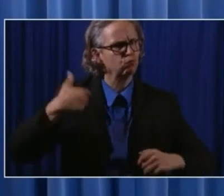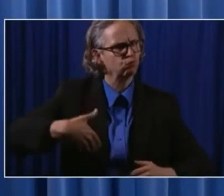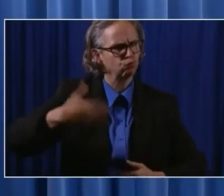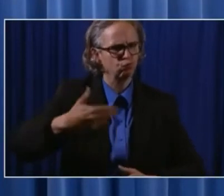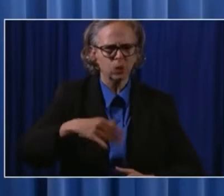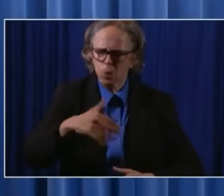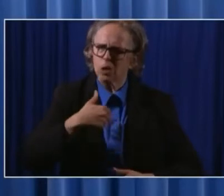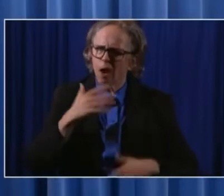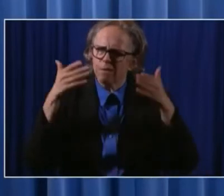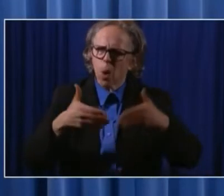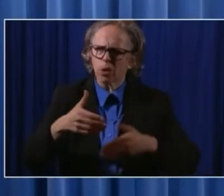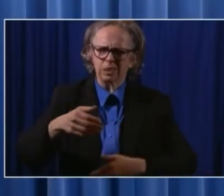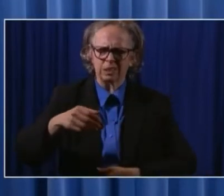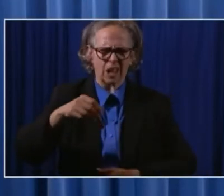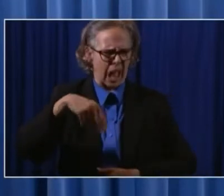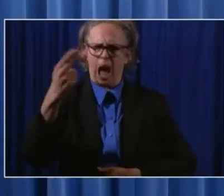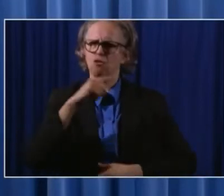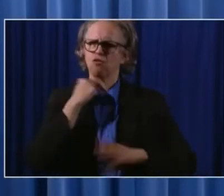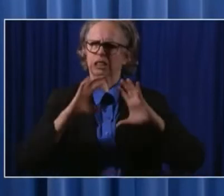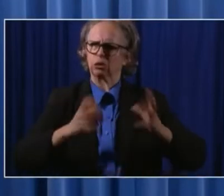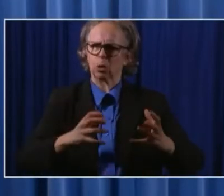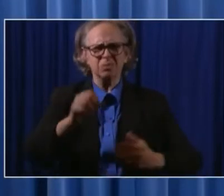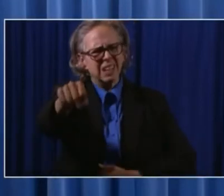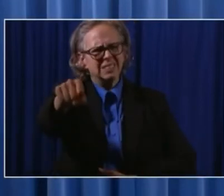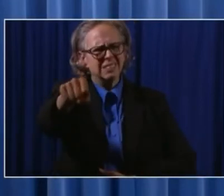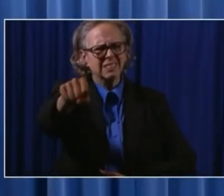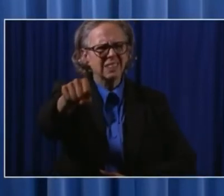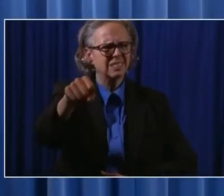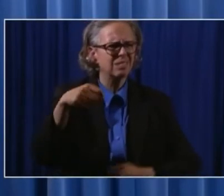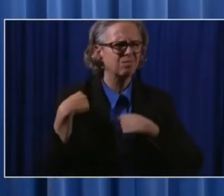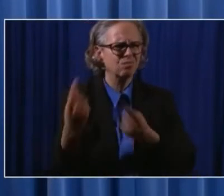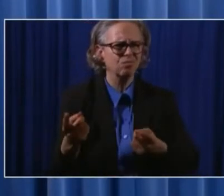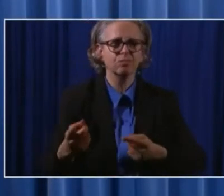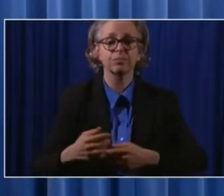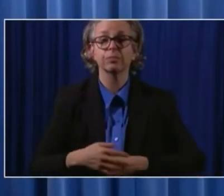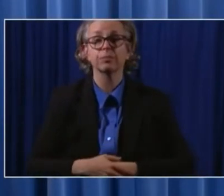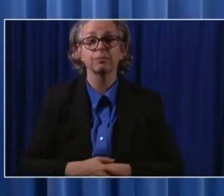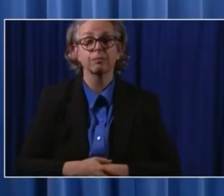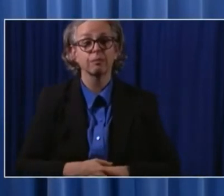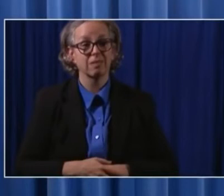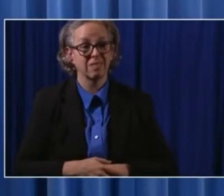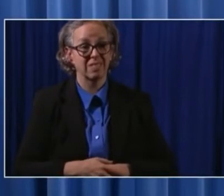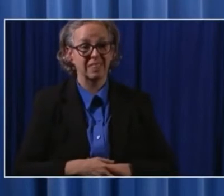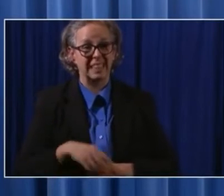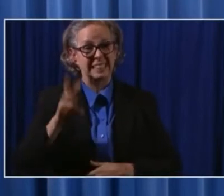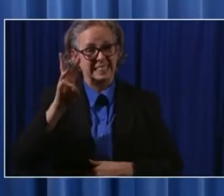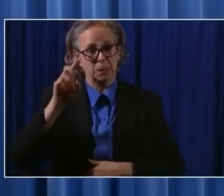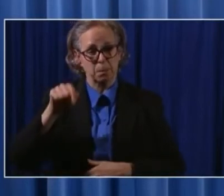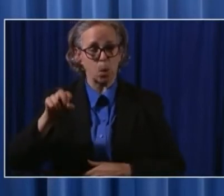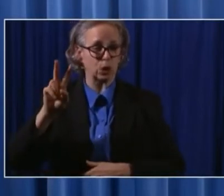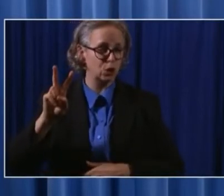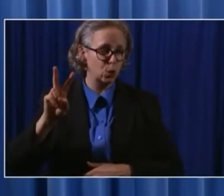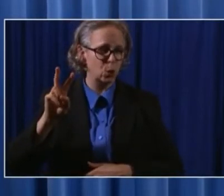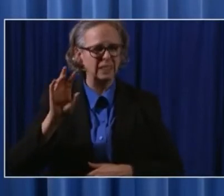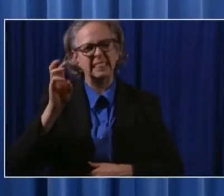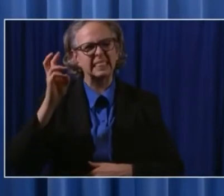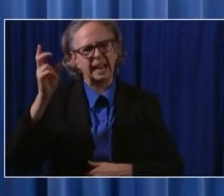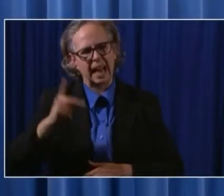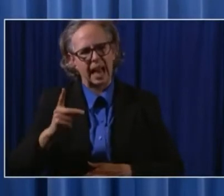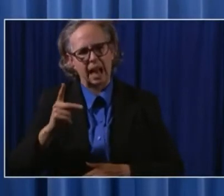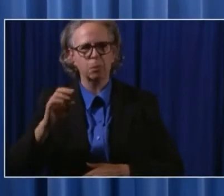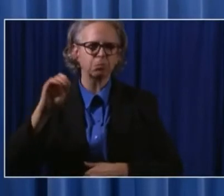individuals. Look, it's 6.5%, 6.2, 6.3.